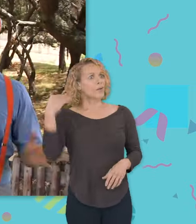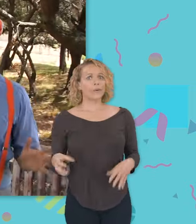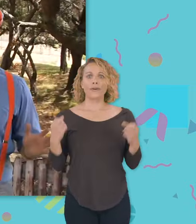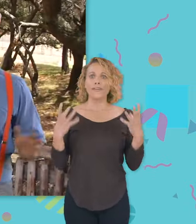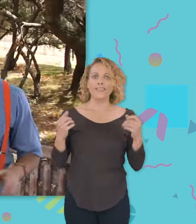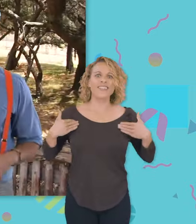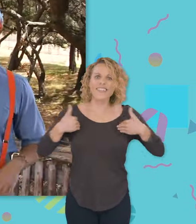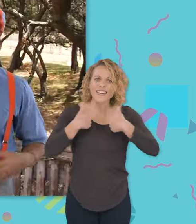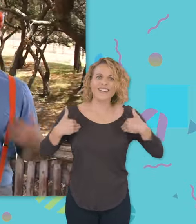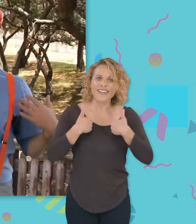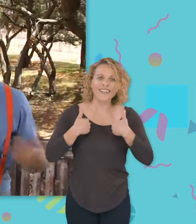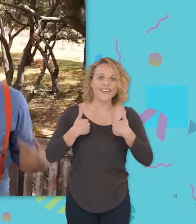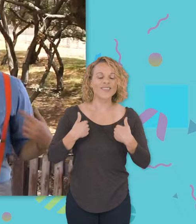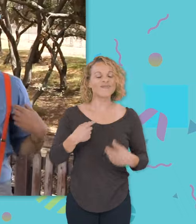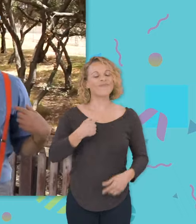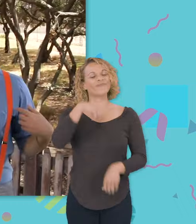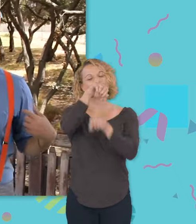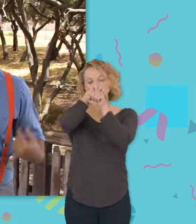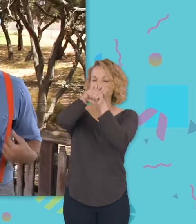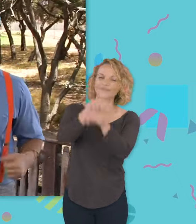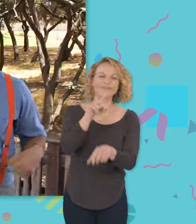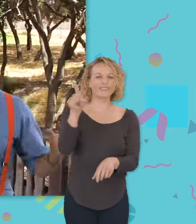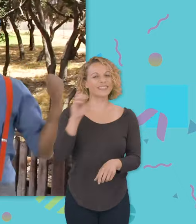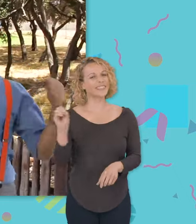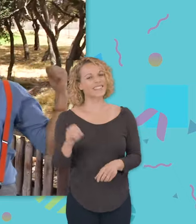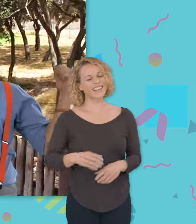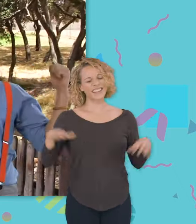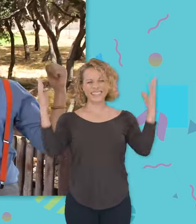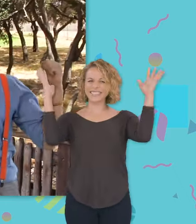many animals. I really love the zoo.